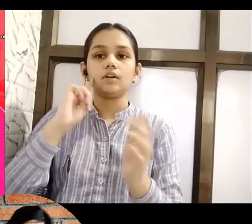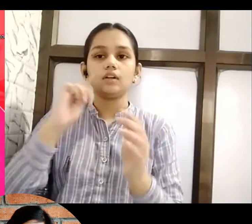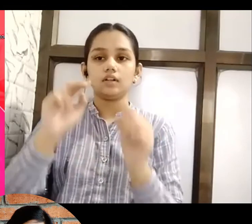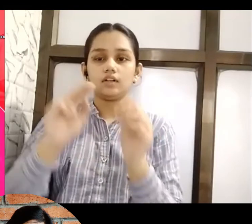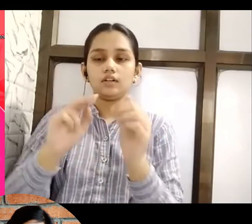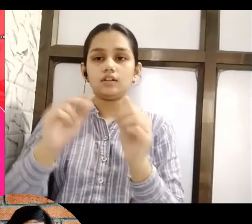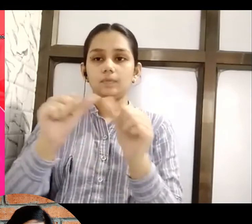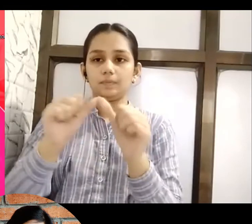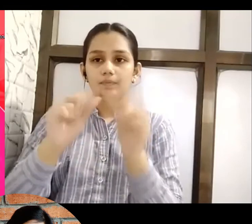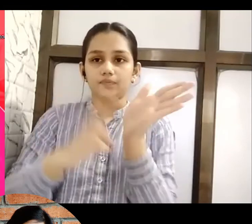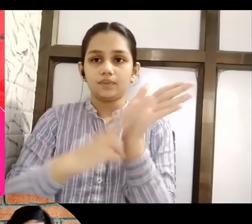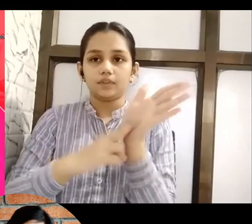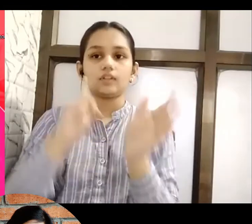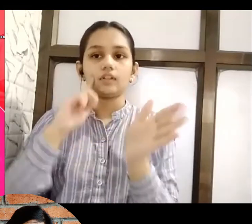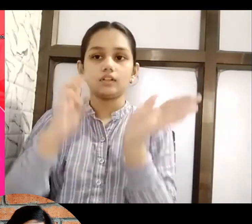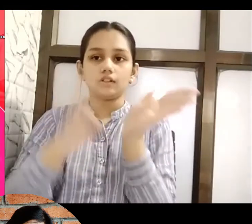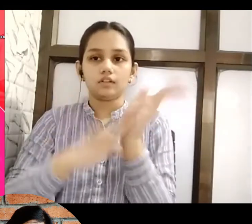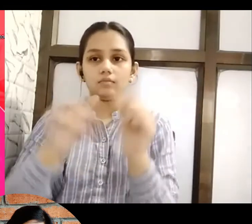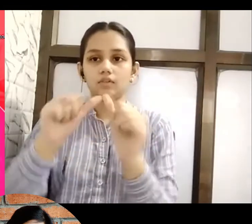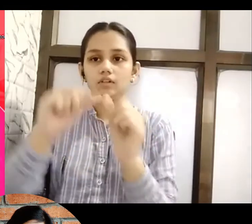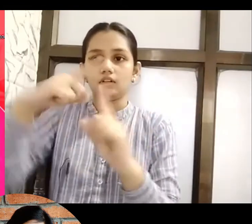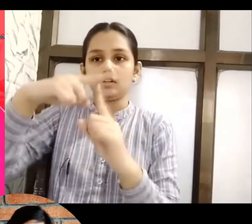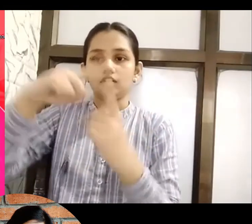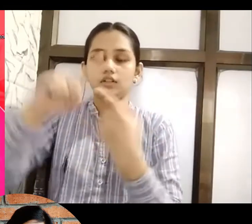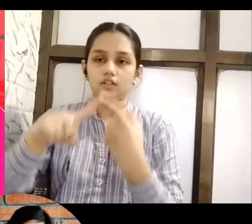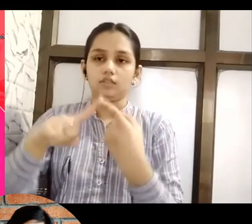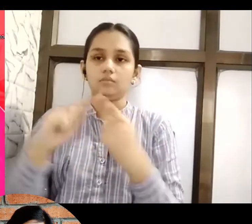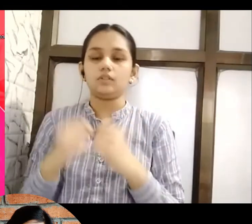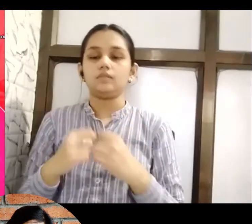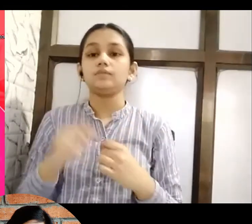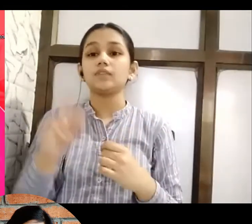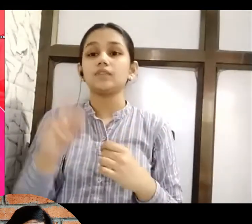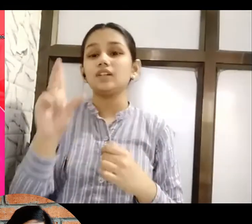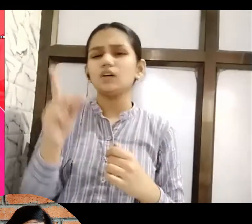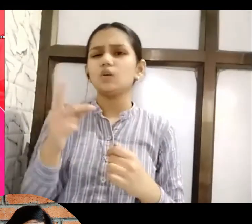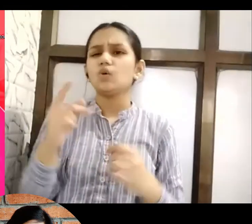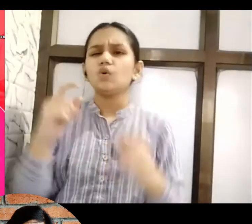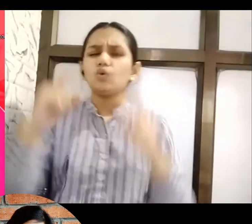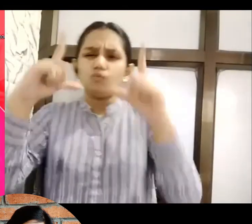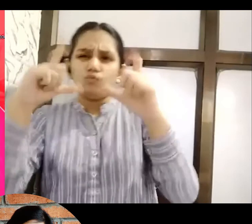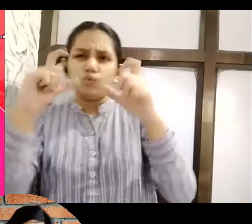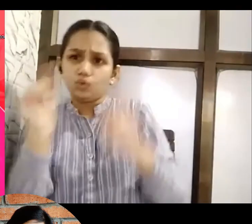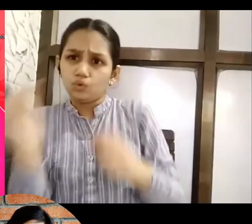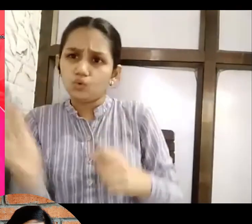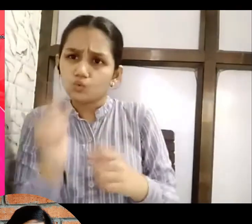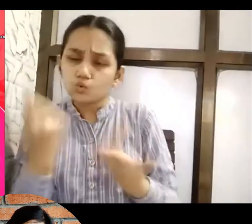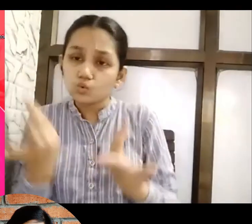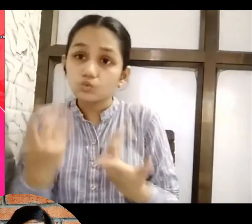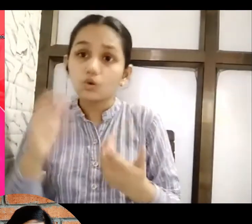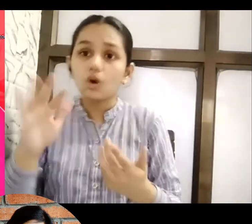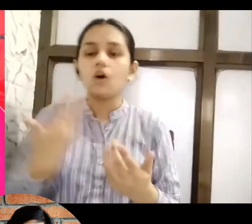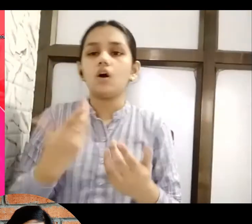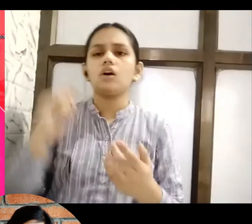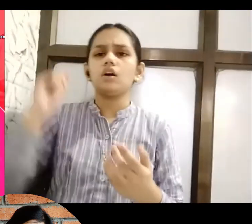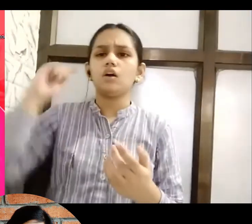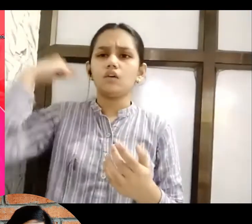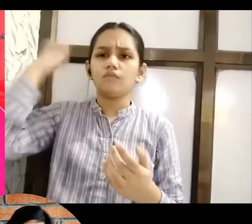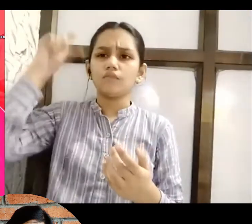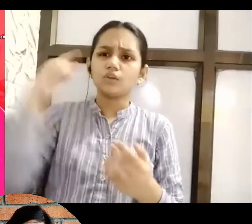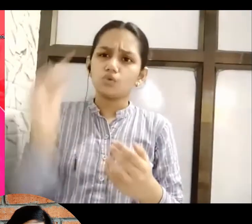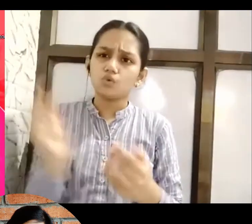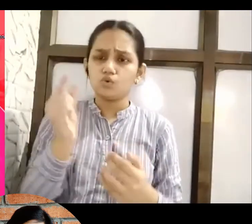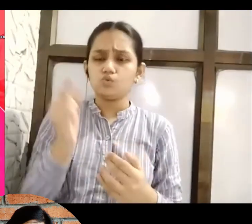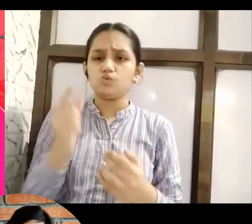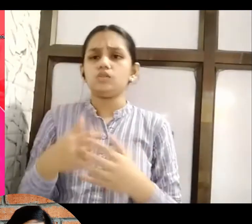this. Either use it as an image or you can use it as a video also. So when we